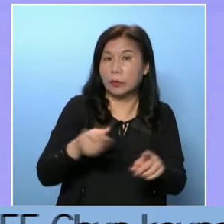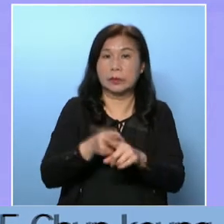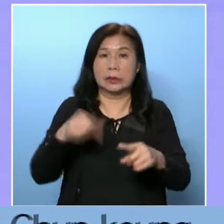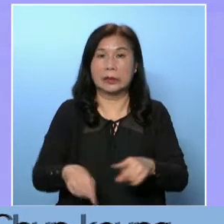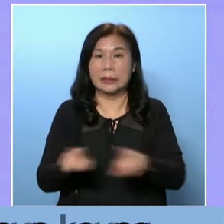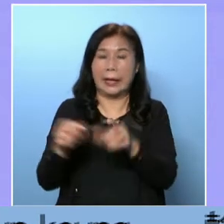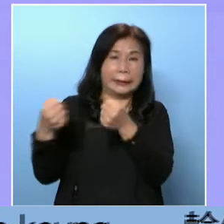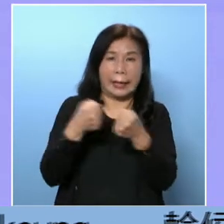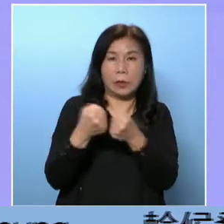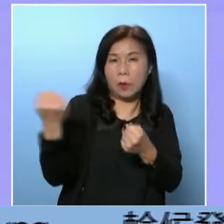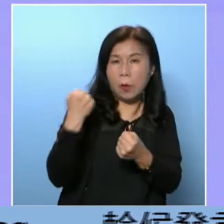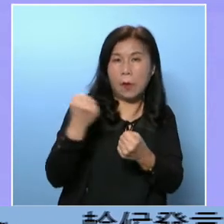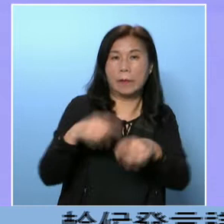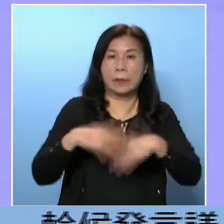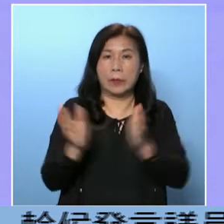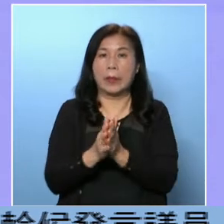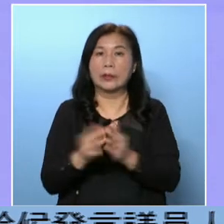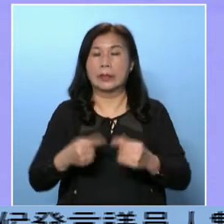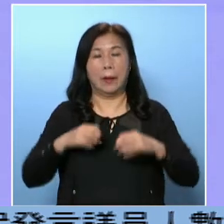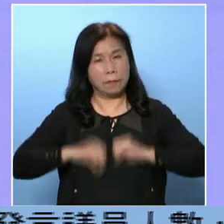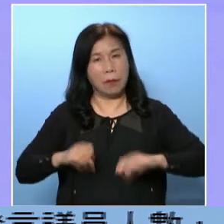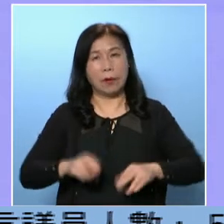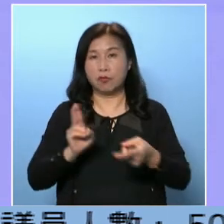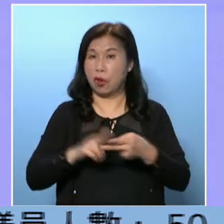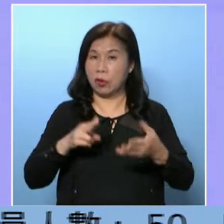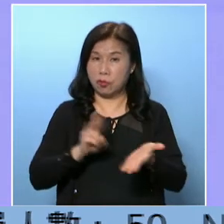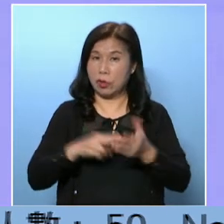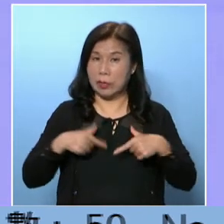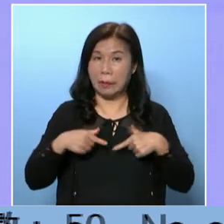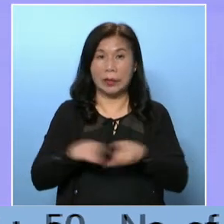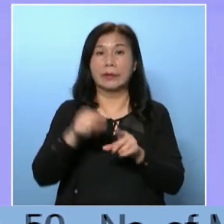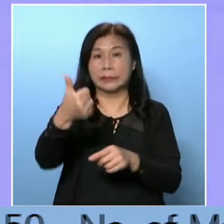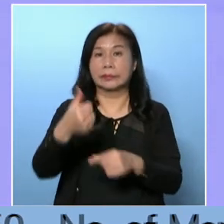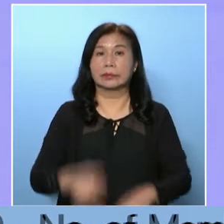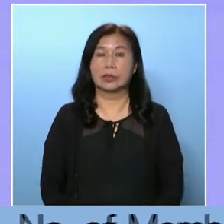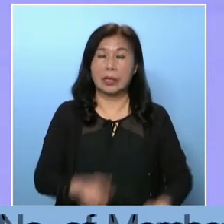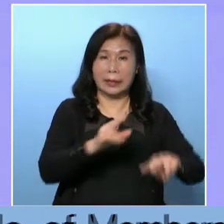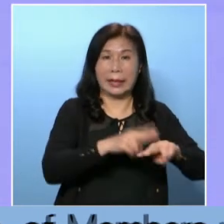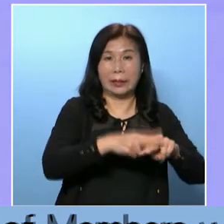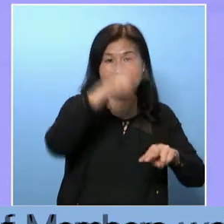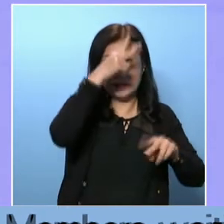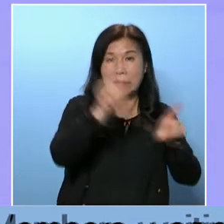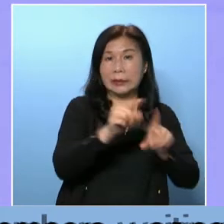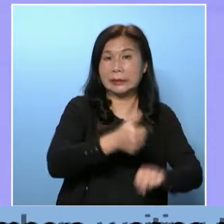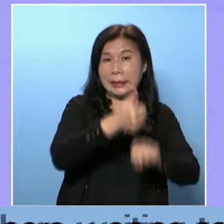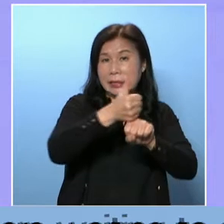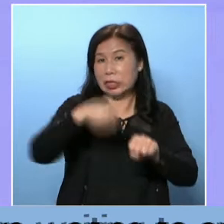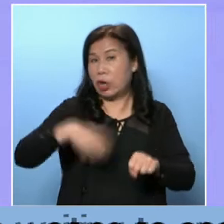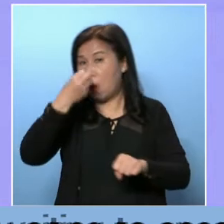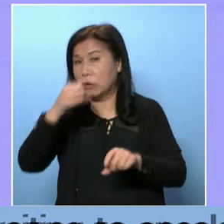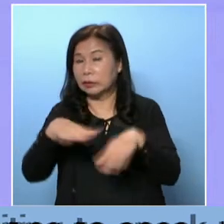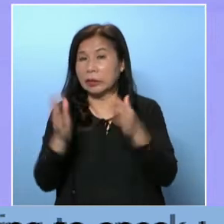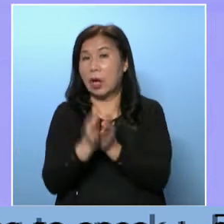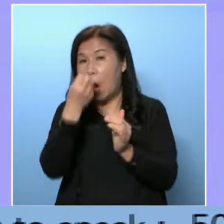fight. I give you my heartfelt thanks. This is a battle that we have to win. We have to be optimistic, especially when the central